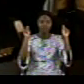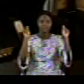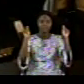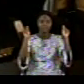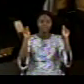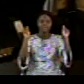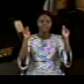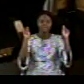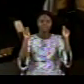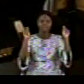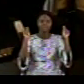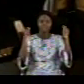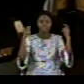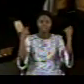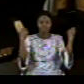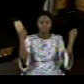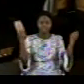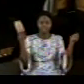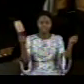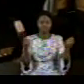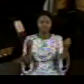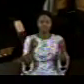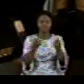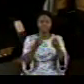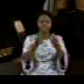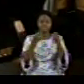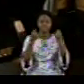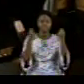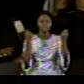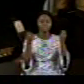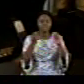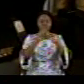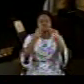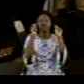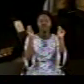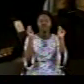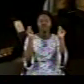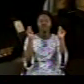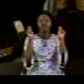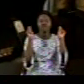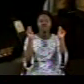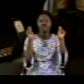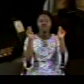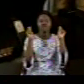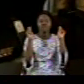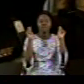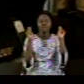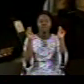Alleluia. Alleluia.